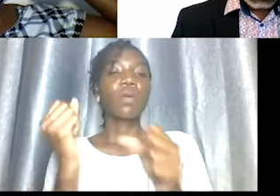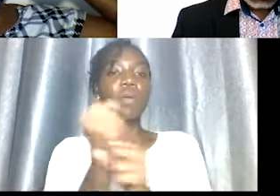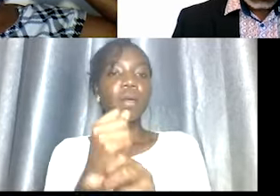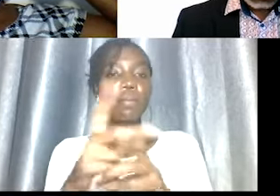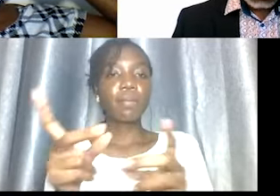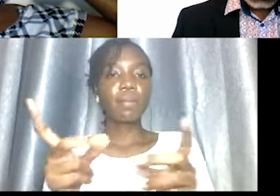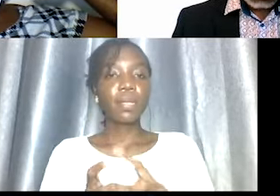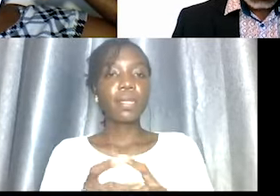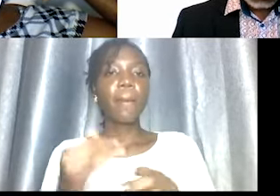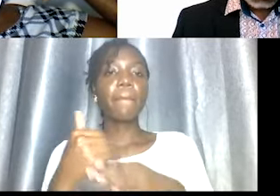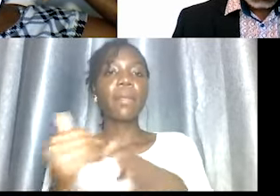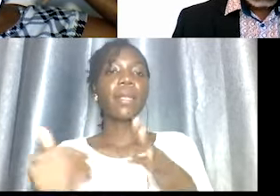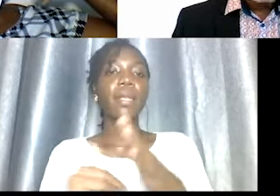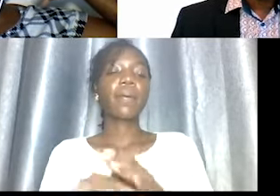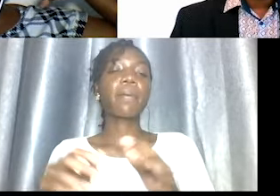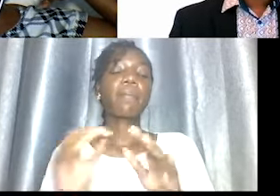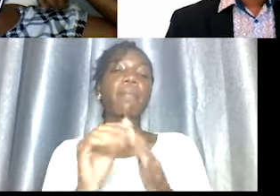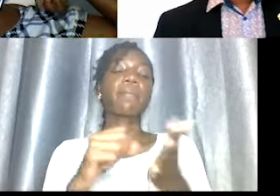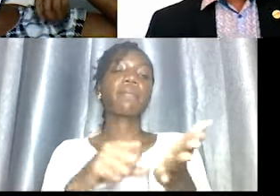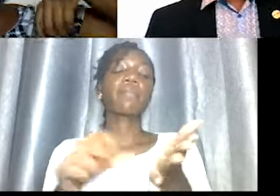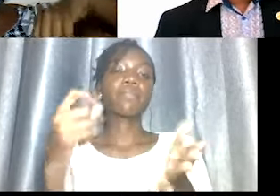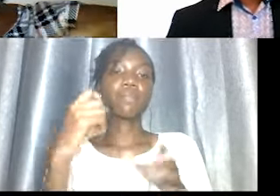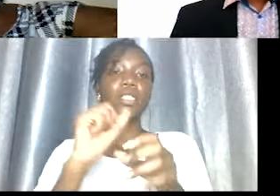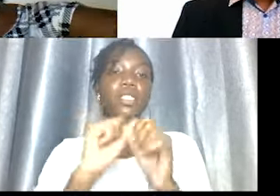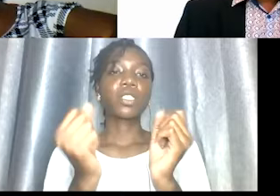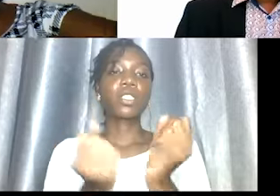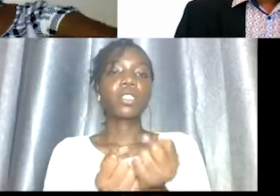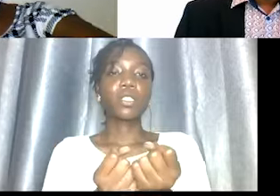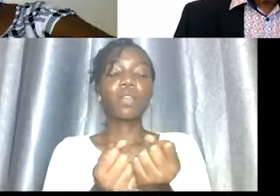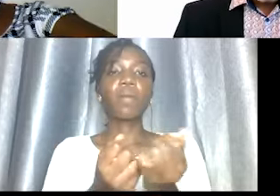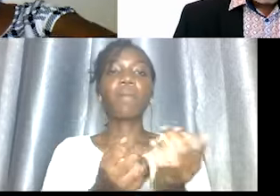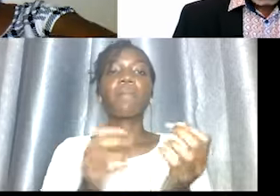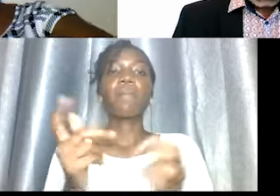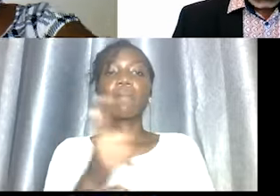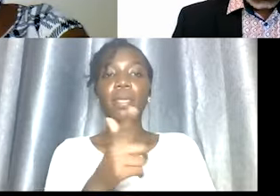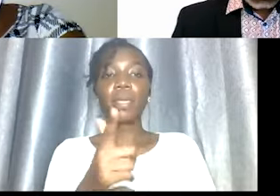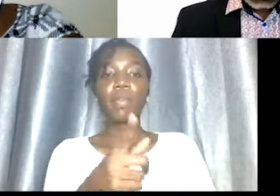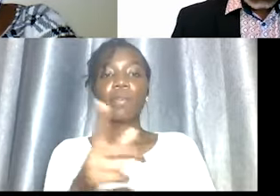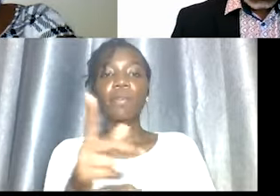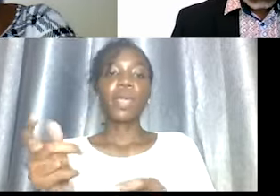social media. These are offers to 5 people. You can email me on